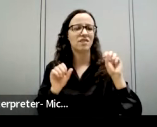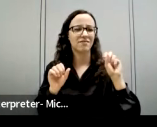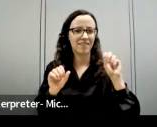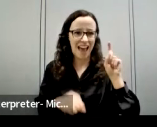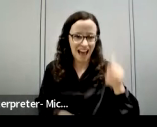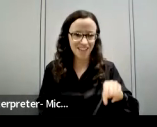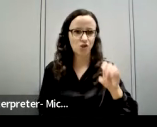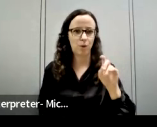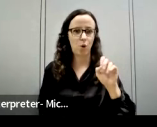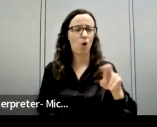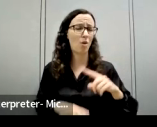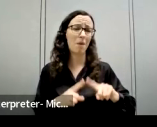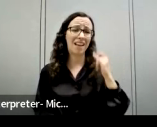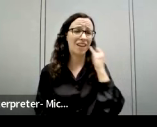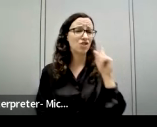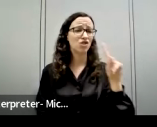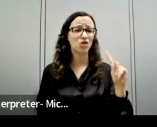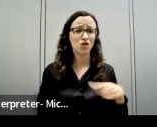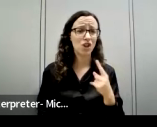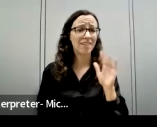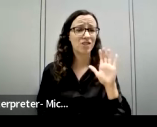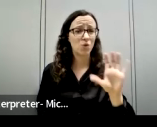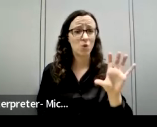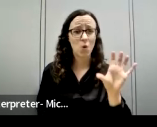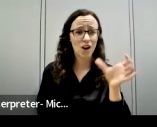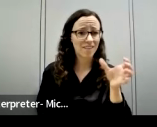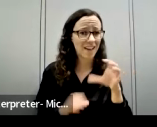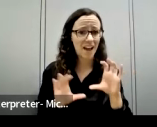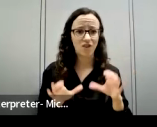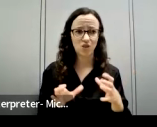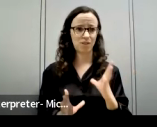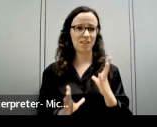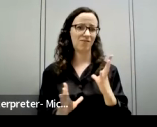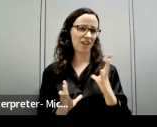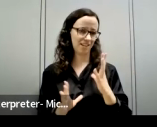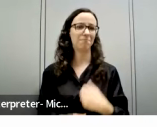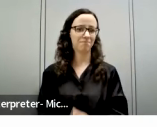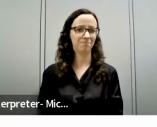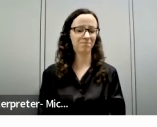course, and you can definitely include those in there.